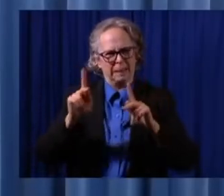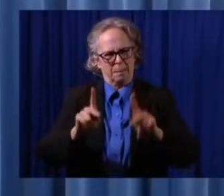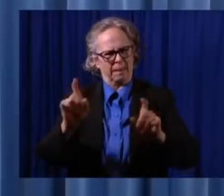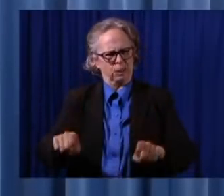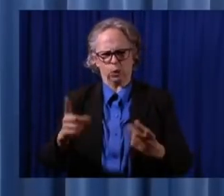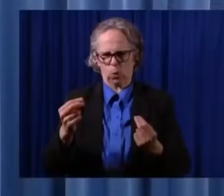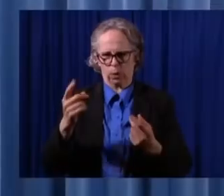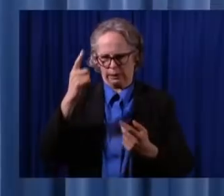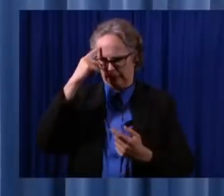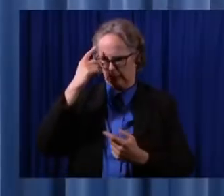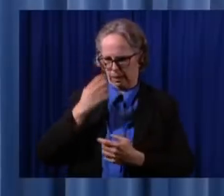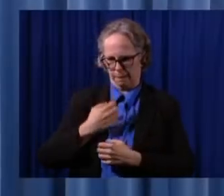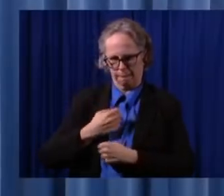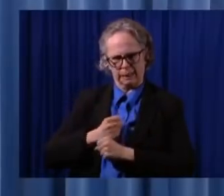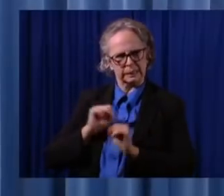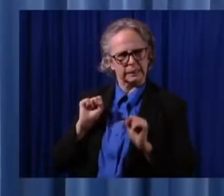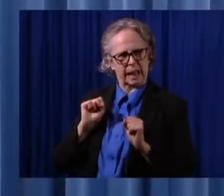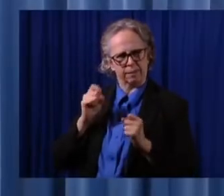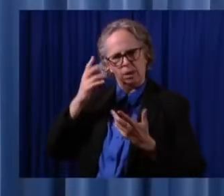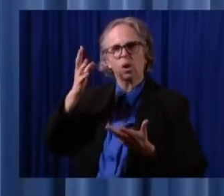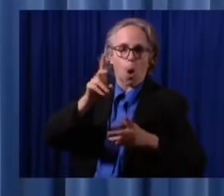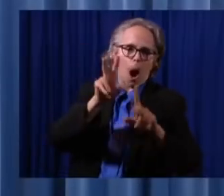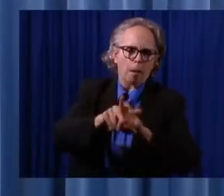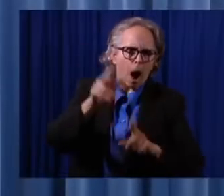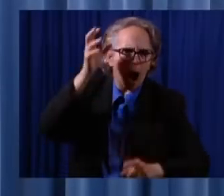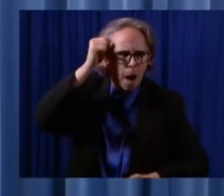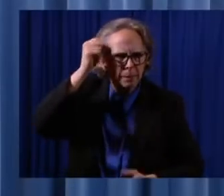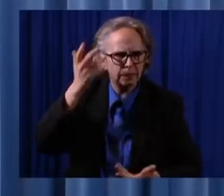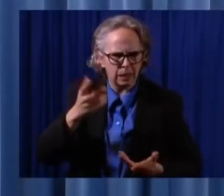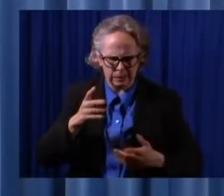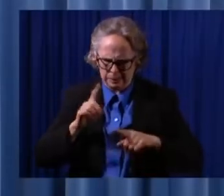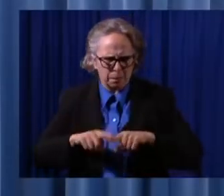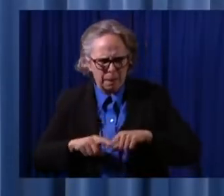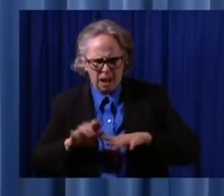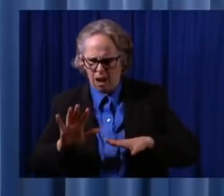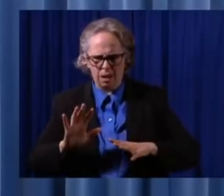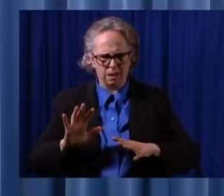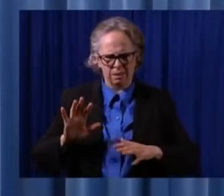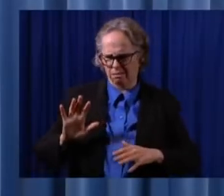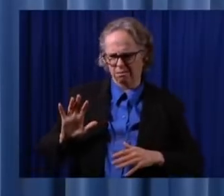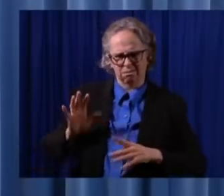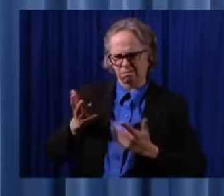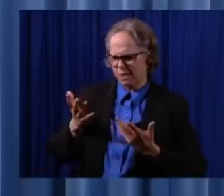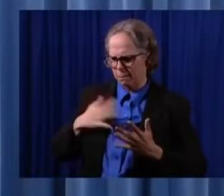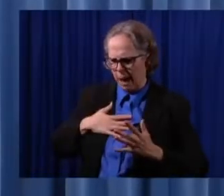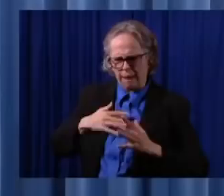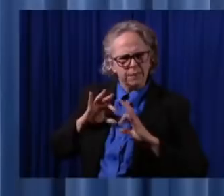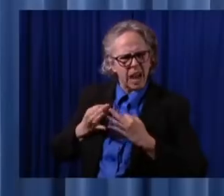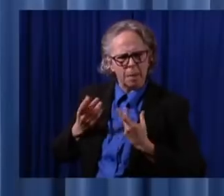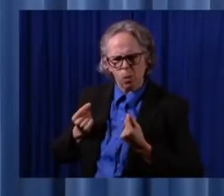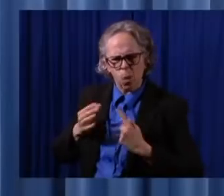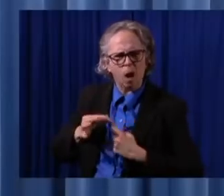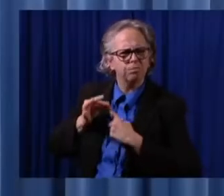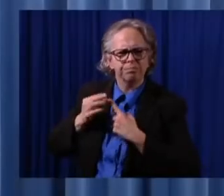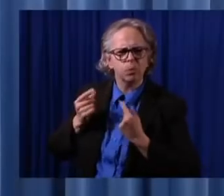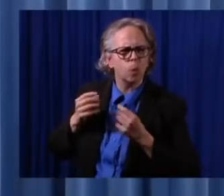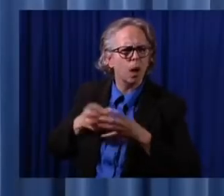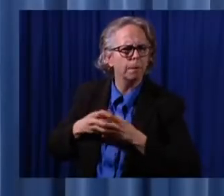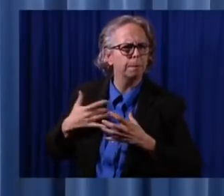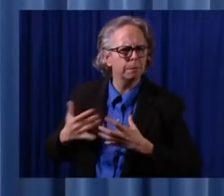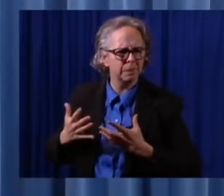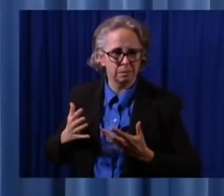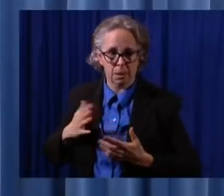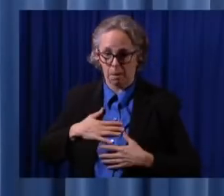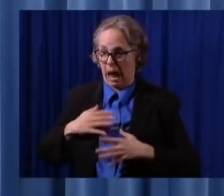using their common sense and making their judgment based on their particular family situation. And so that's what we do in our family, and that's what I